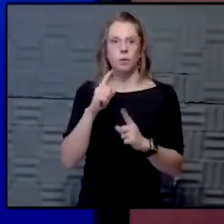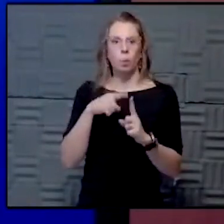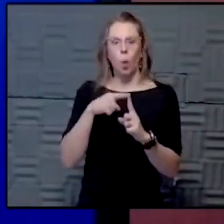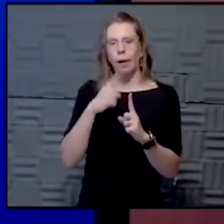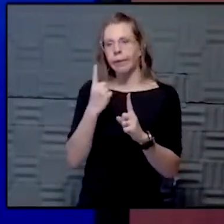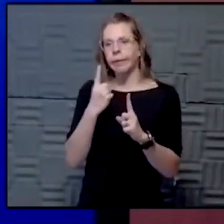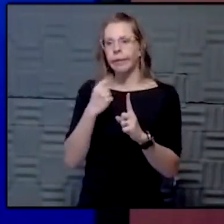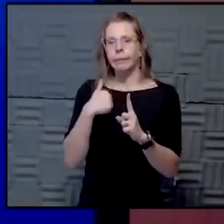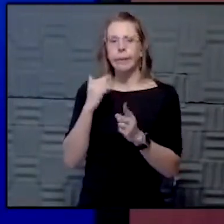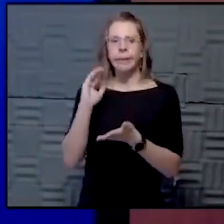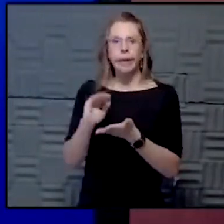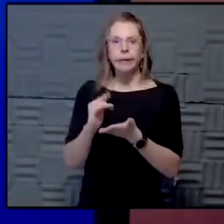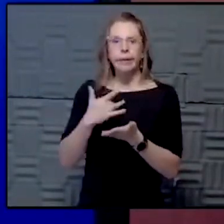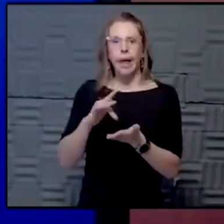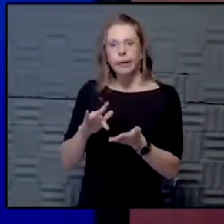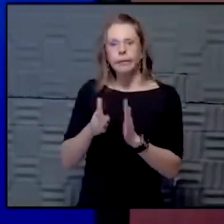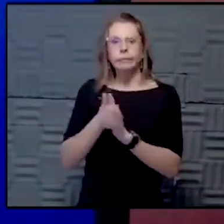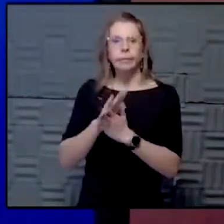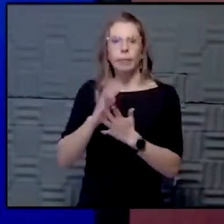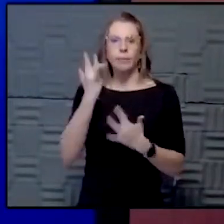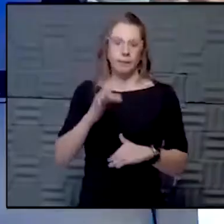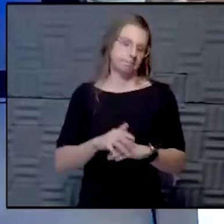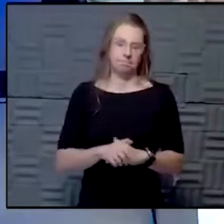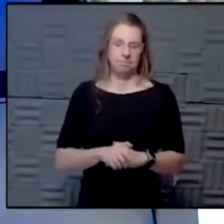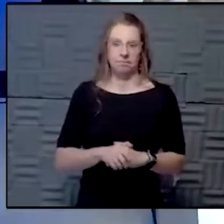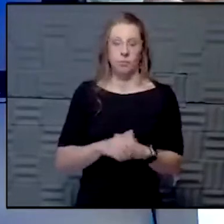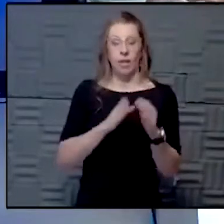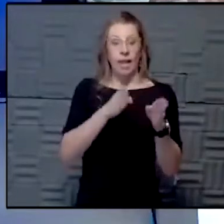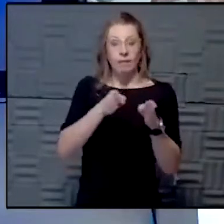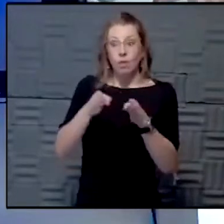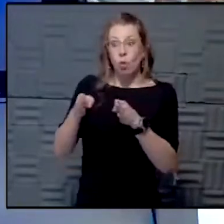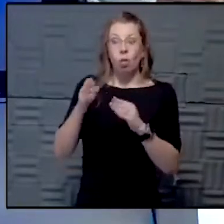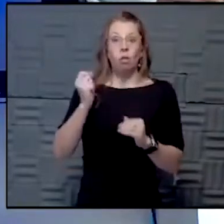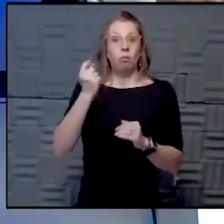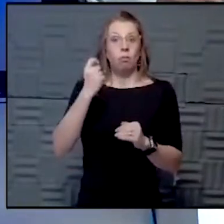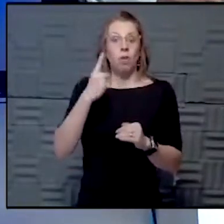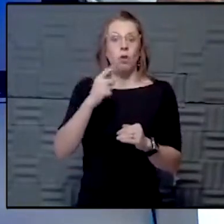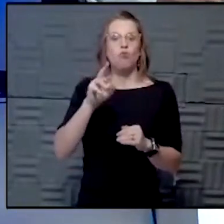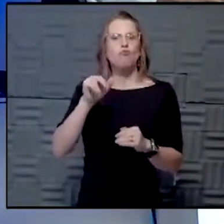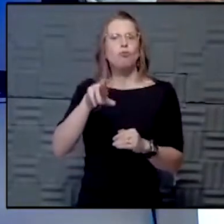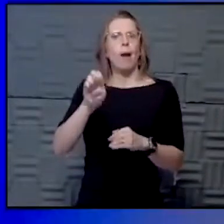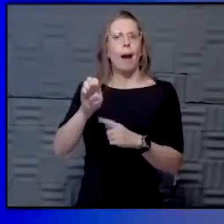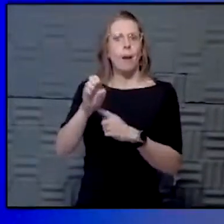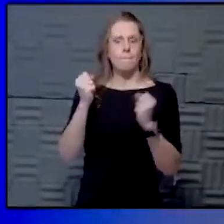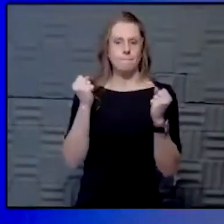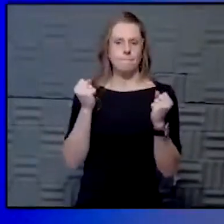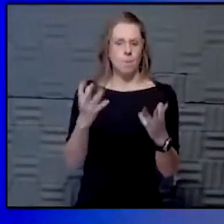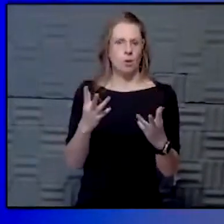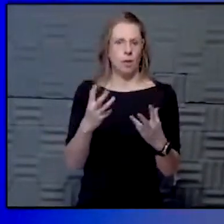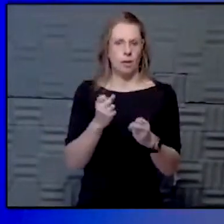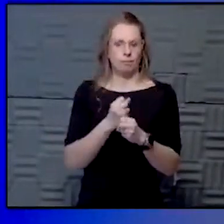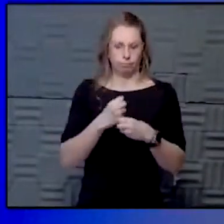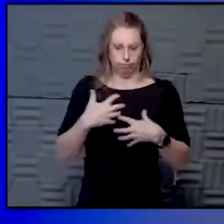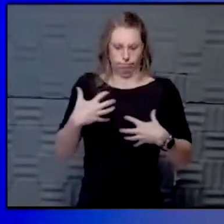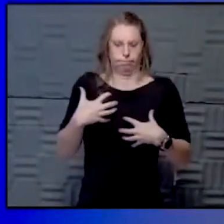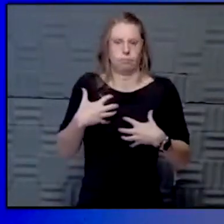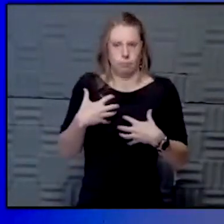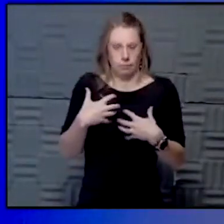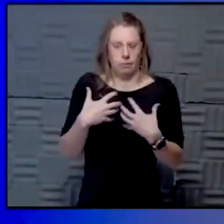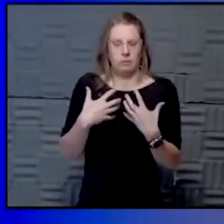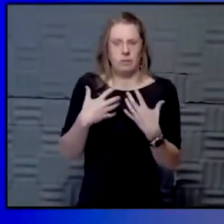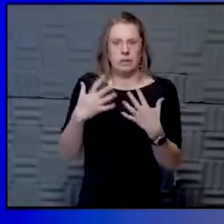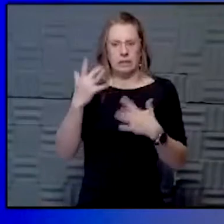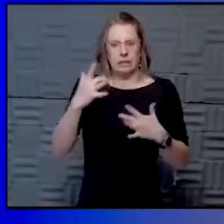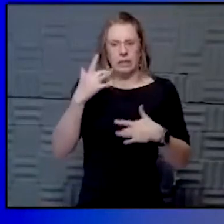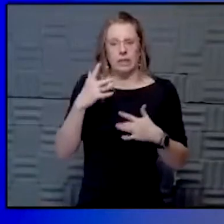less likely to get sick. And individually, although it is rare, that multi-system inflammatory disease, getting the vaccination